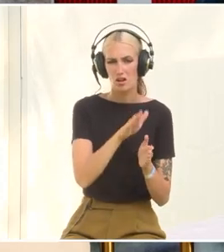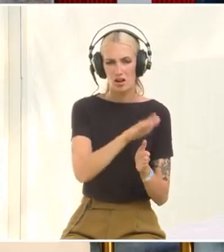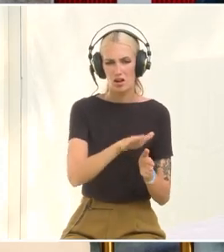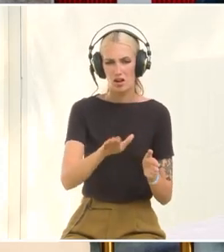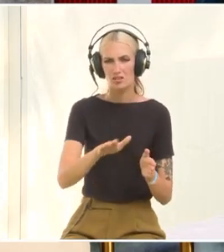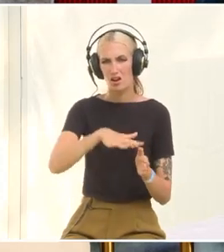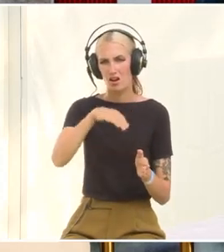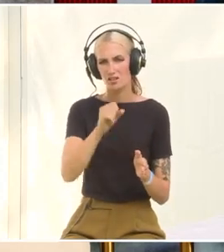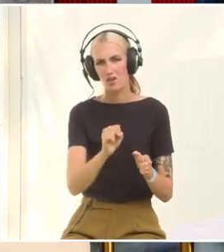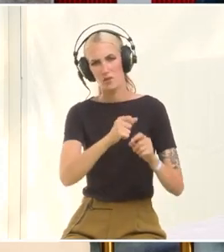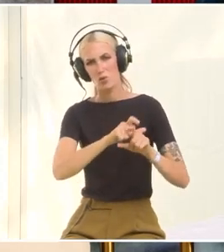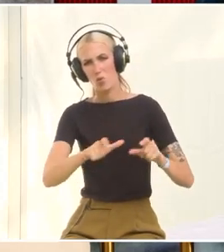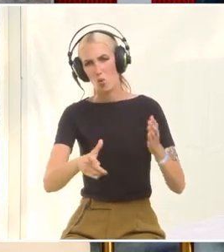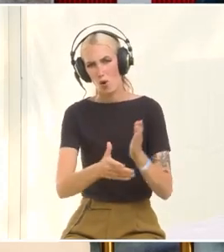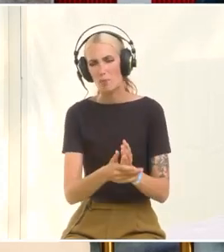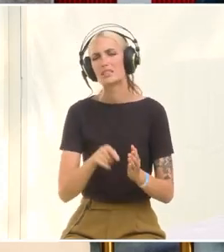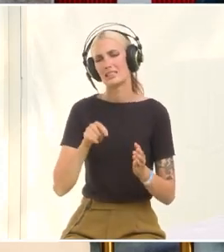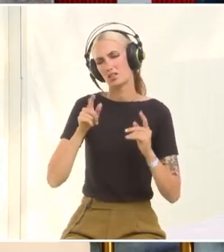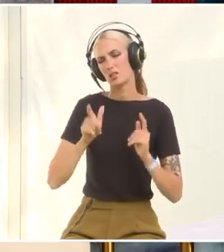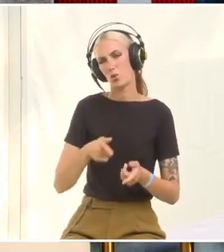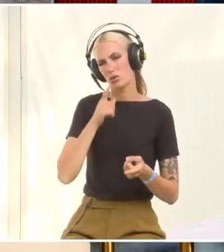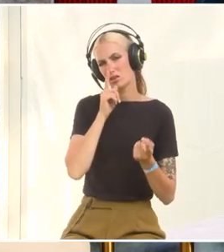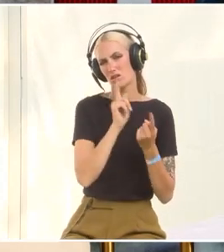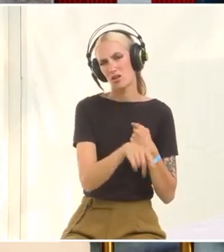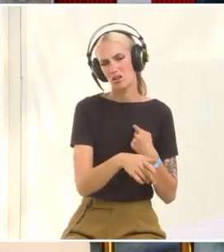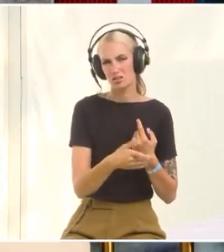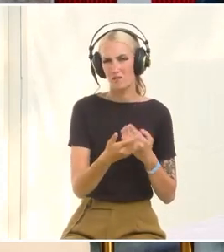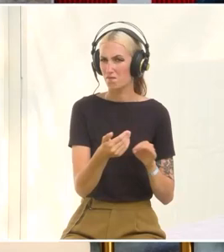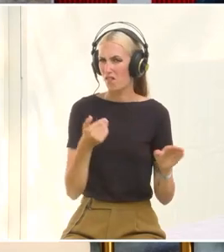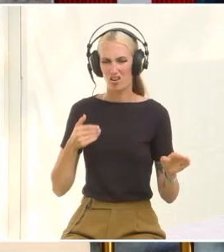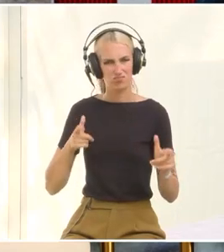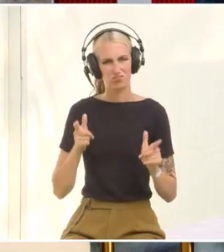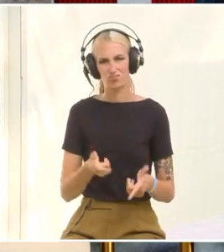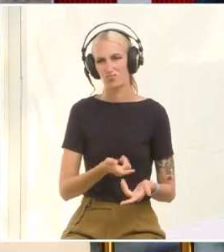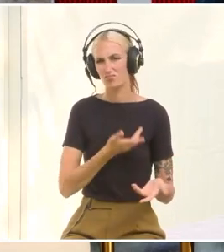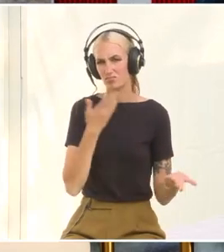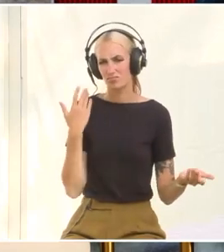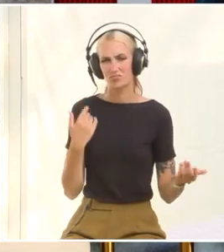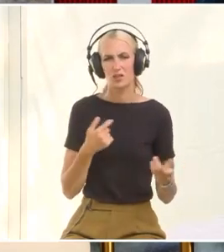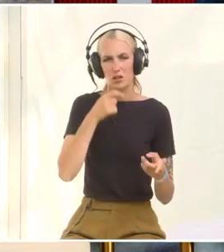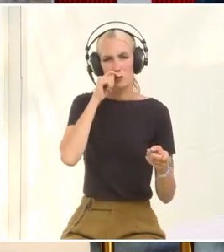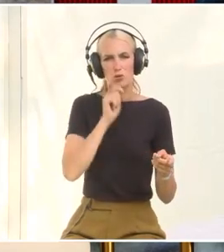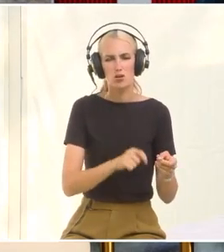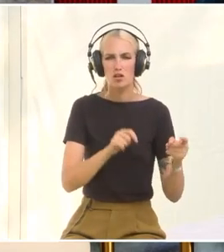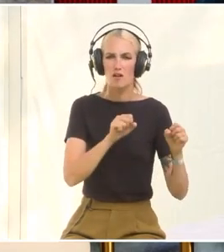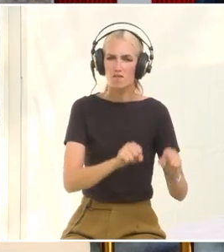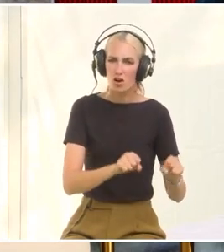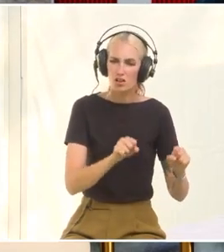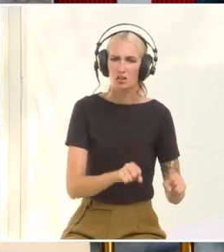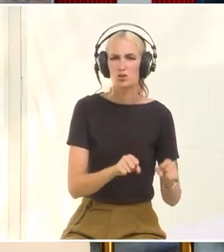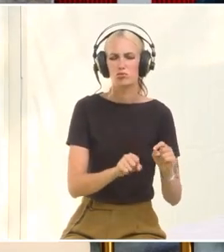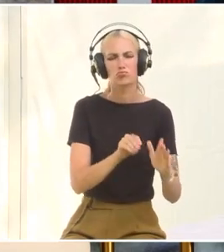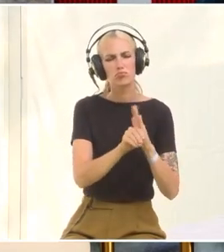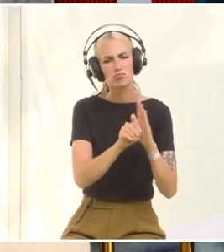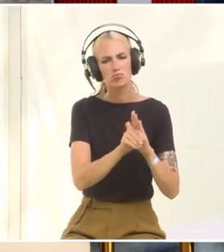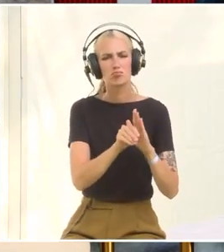children. But they want to contribute. And this is where the remote working can really come in. And the Ukrainian government has been investing in a lot of